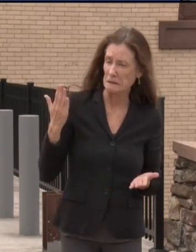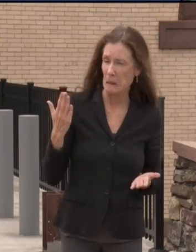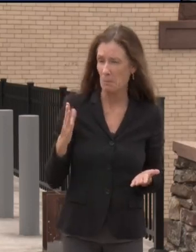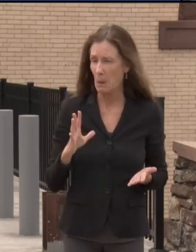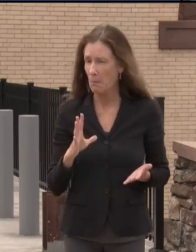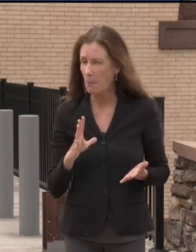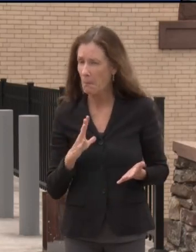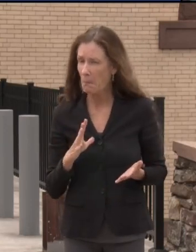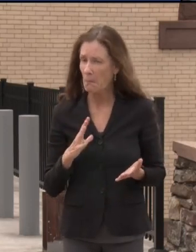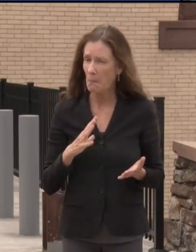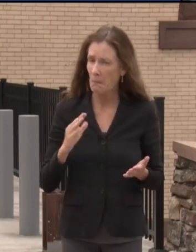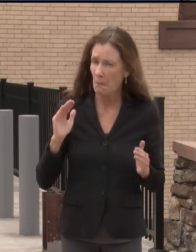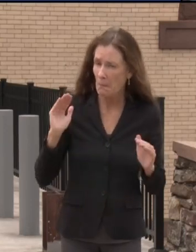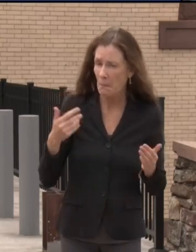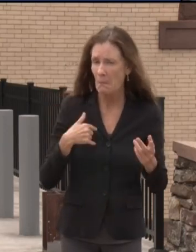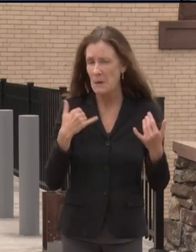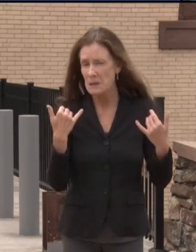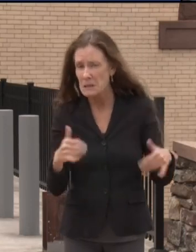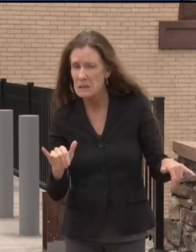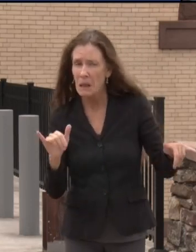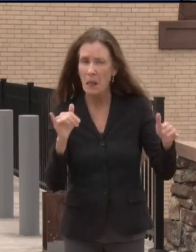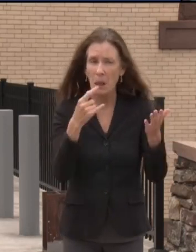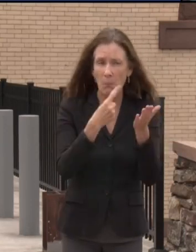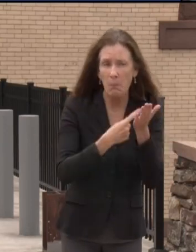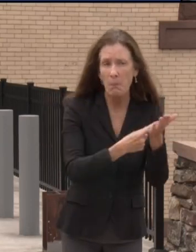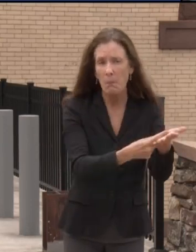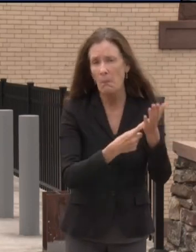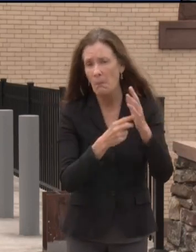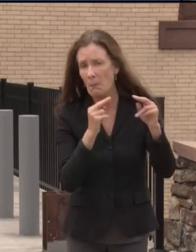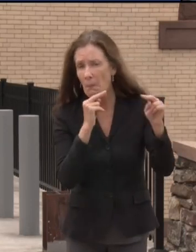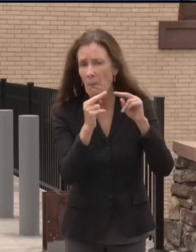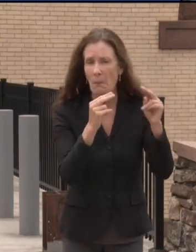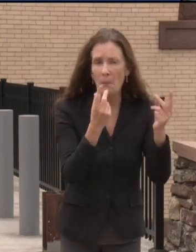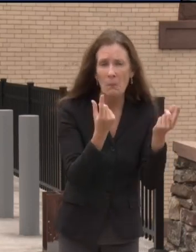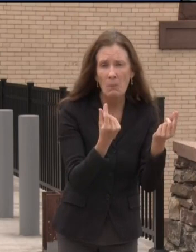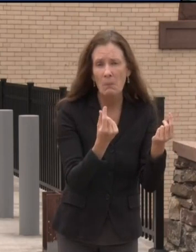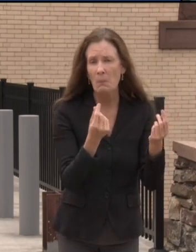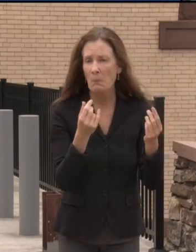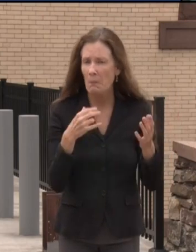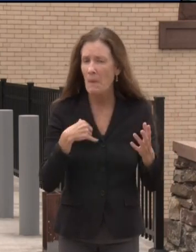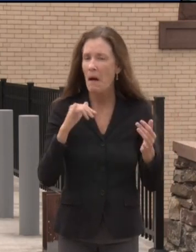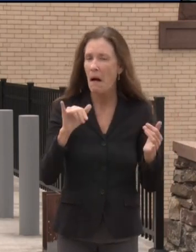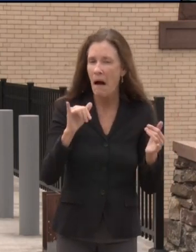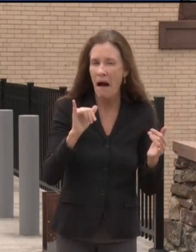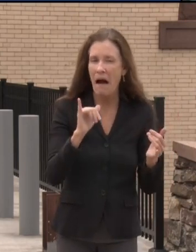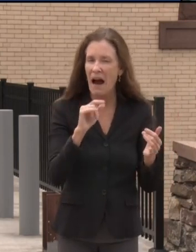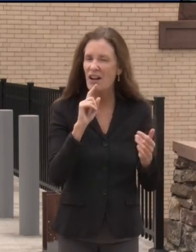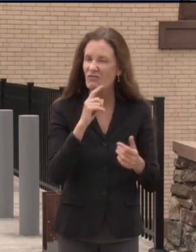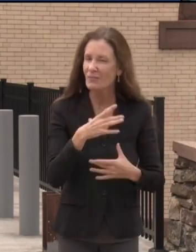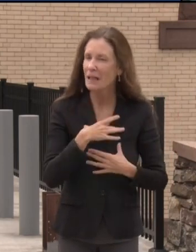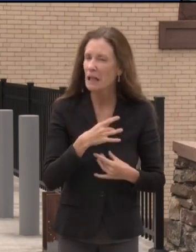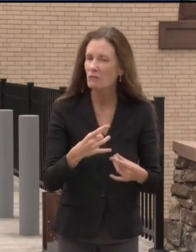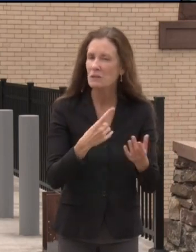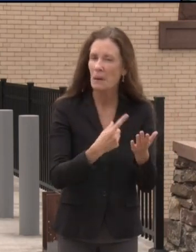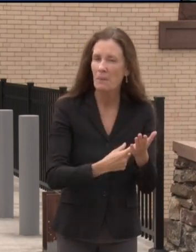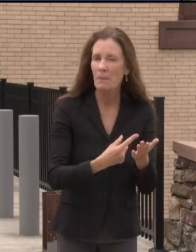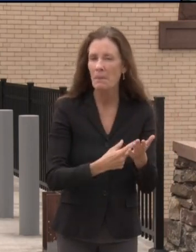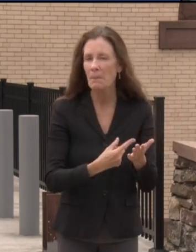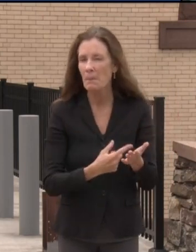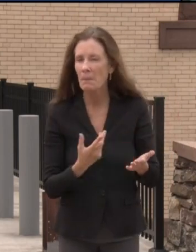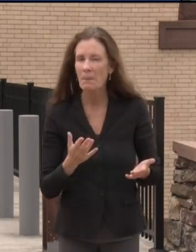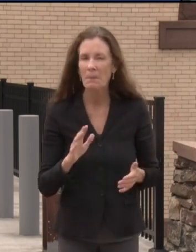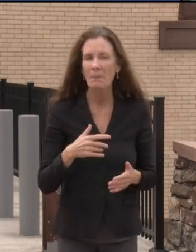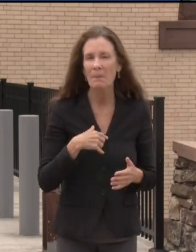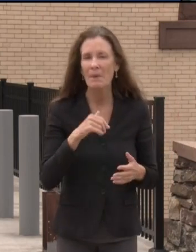There's back and forth, and I think there's a real interest in having a conversation. It's not like, you know, once this is a